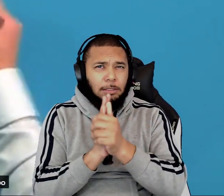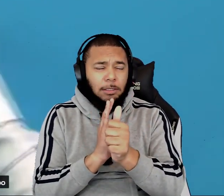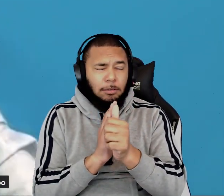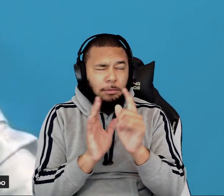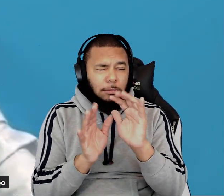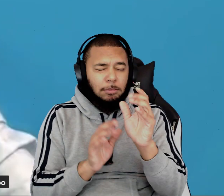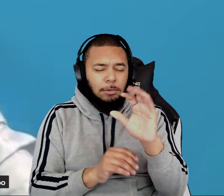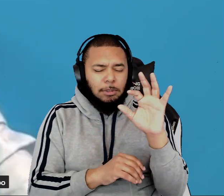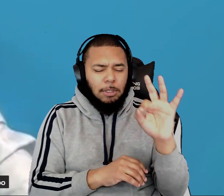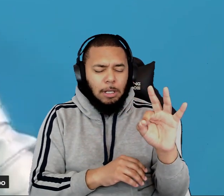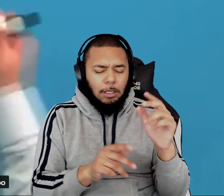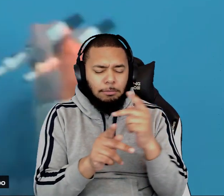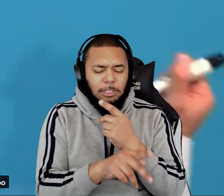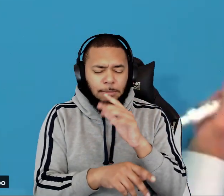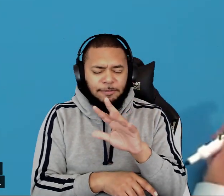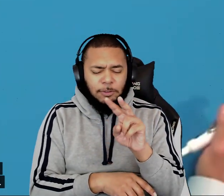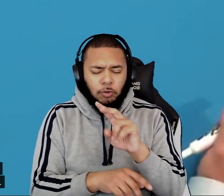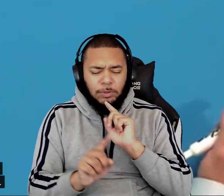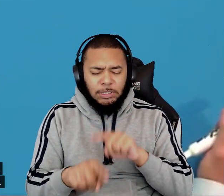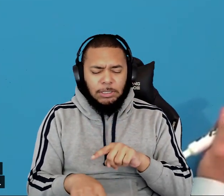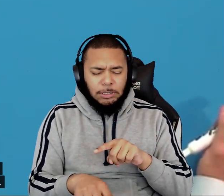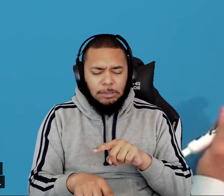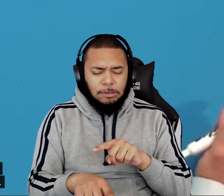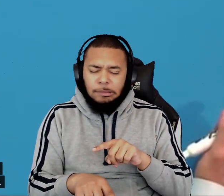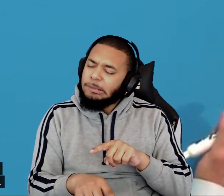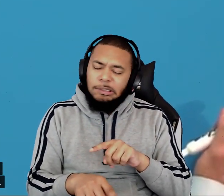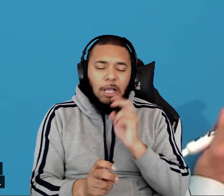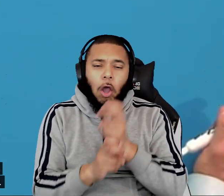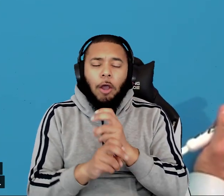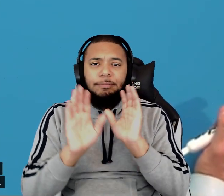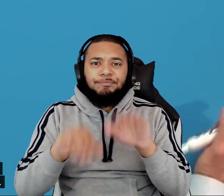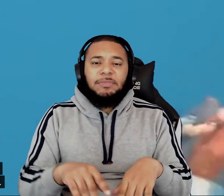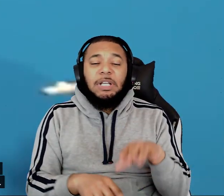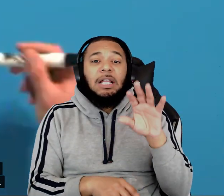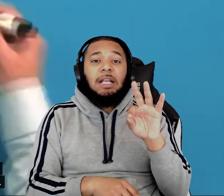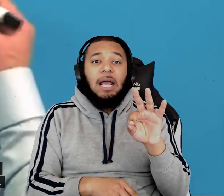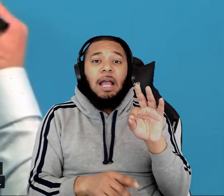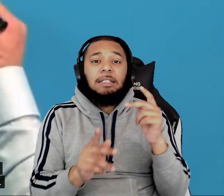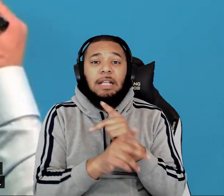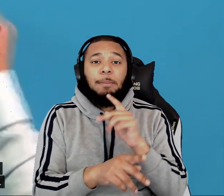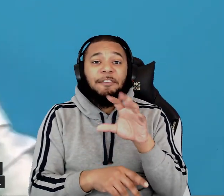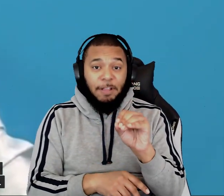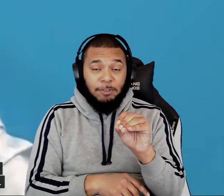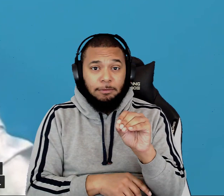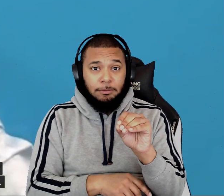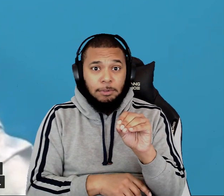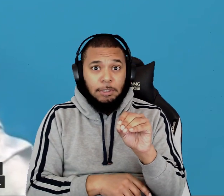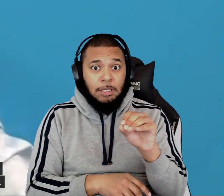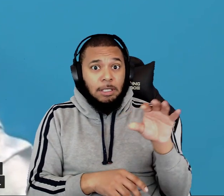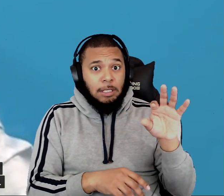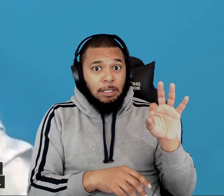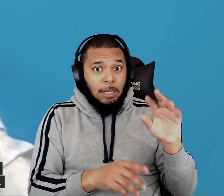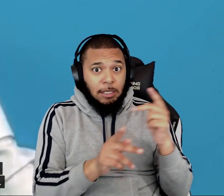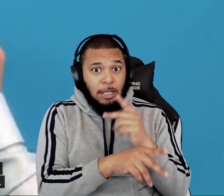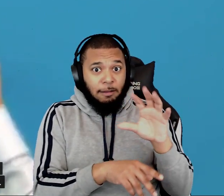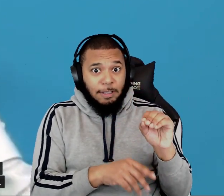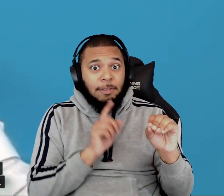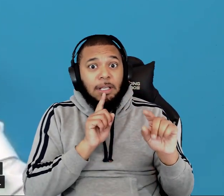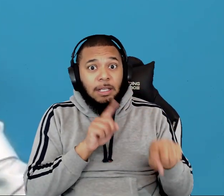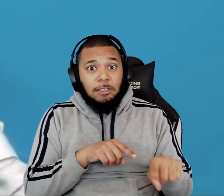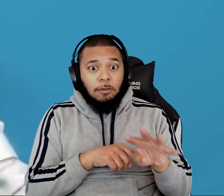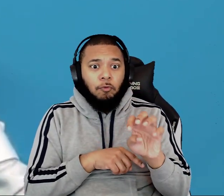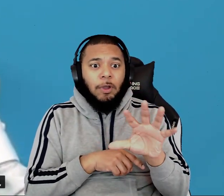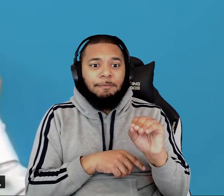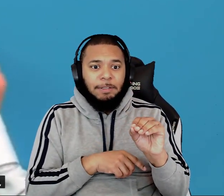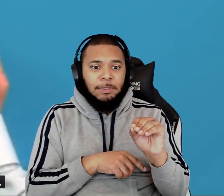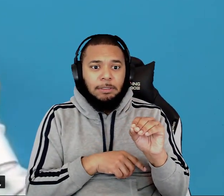skills. 9 times 52 is too hard, so I'm going to do 9 times 50. 9 times 50 would give me